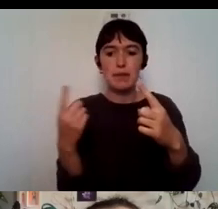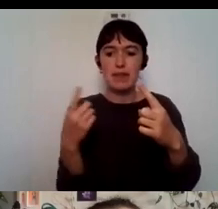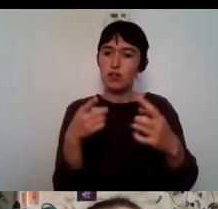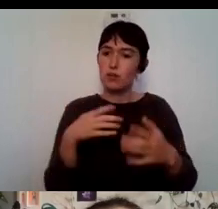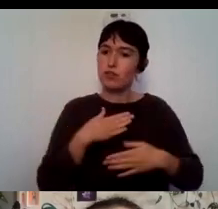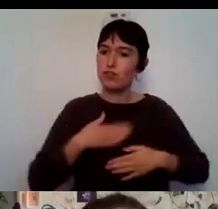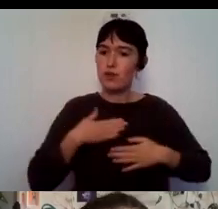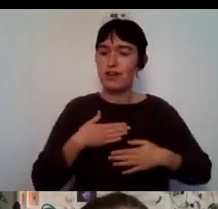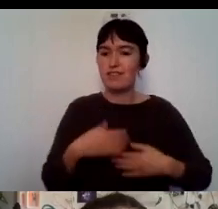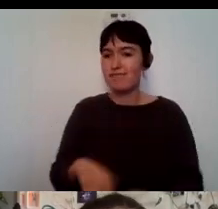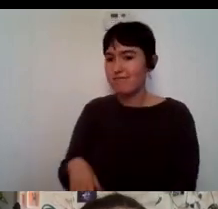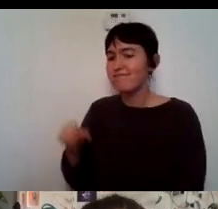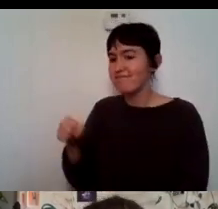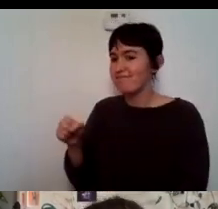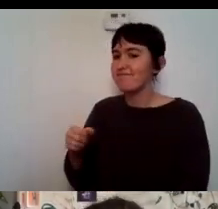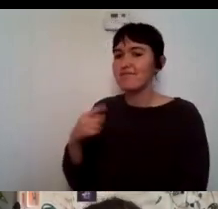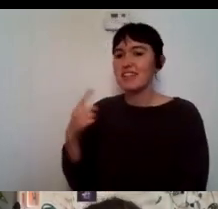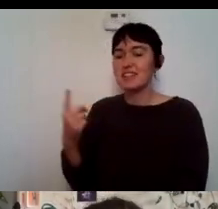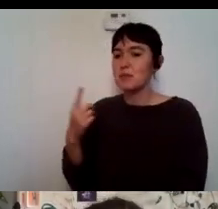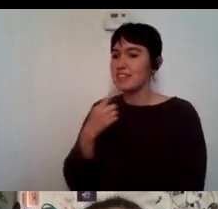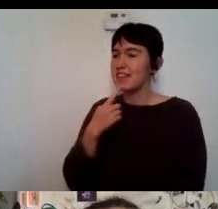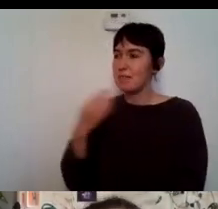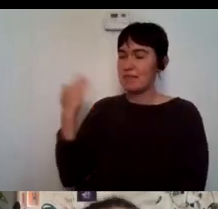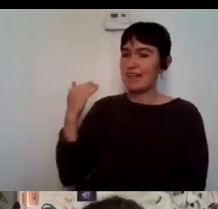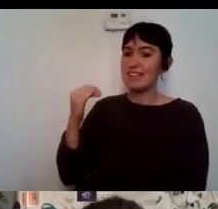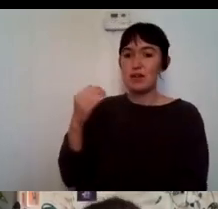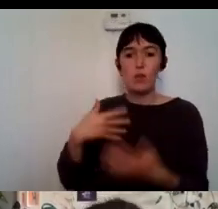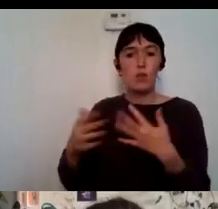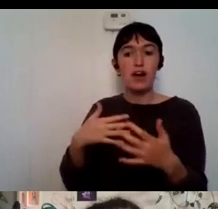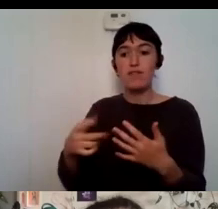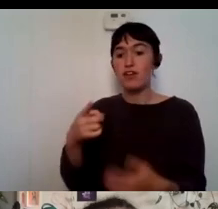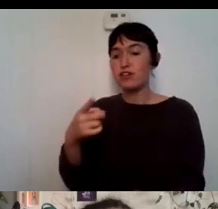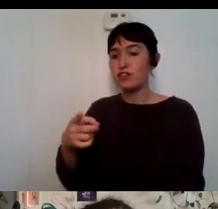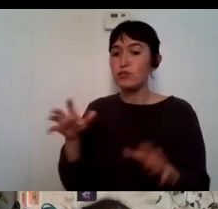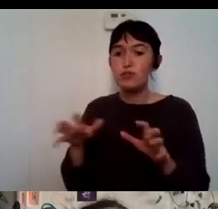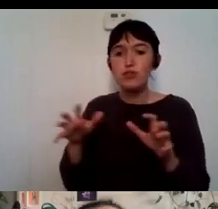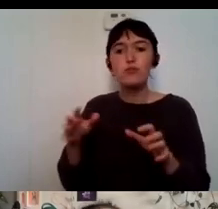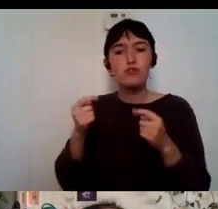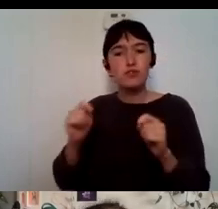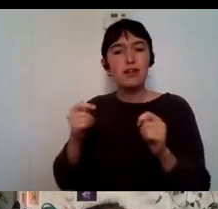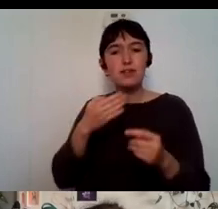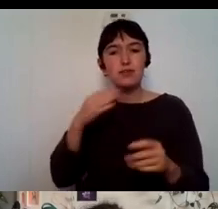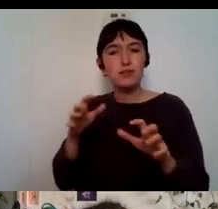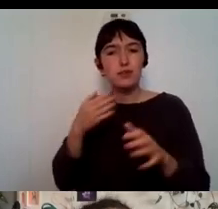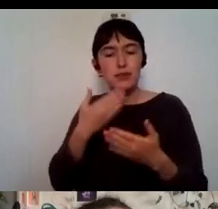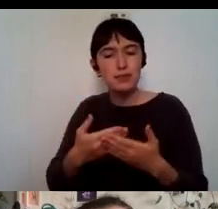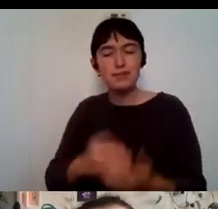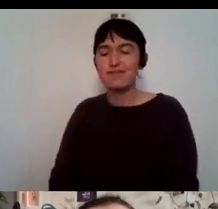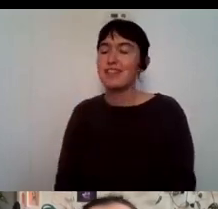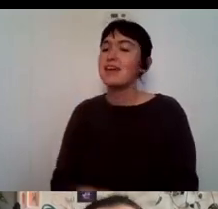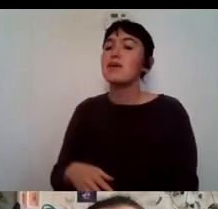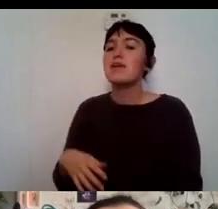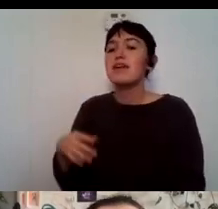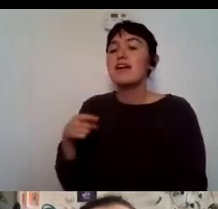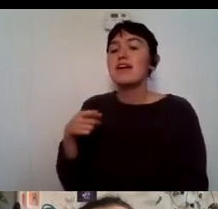once said, whatever you are, be a good one. So that really can lead to that. Okay, wonderful. Yeah. Thank you so much. Everybody at home,